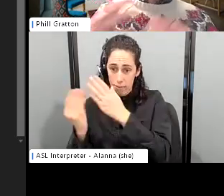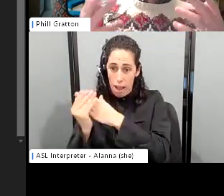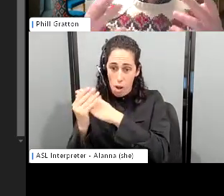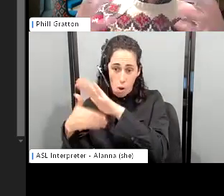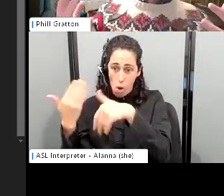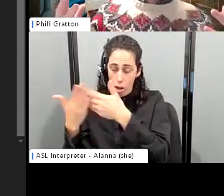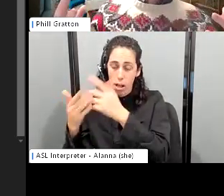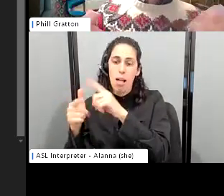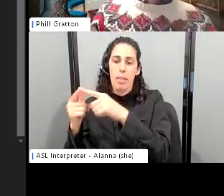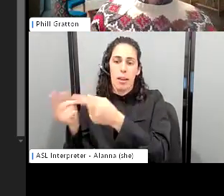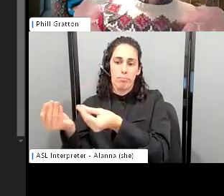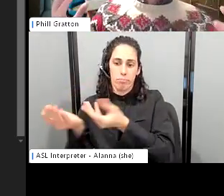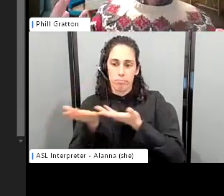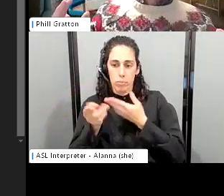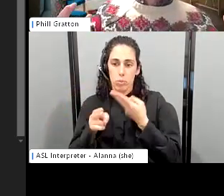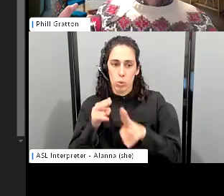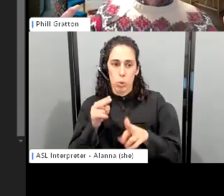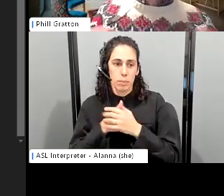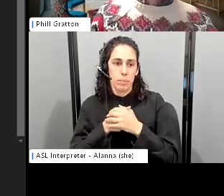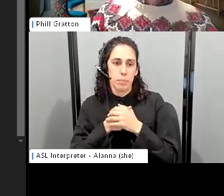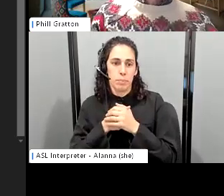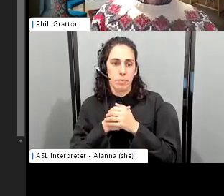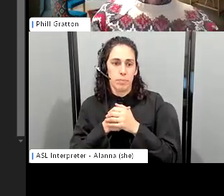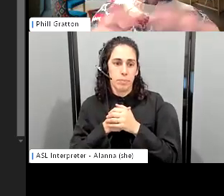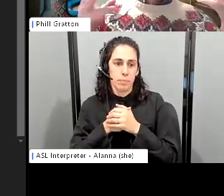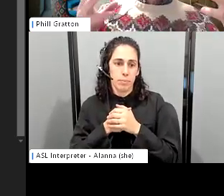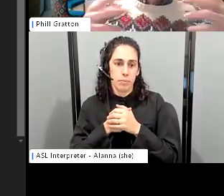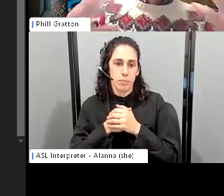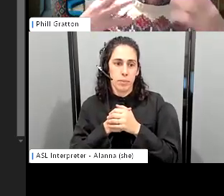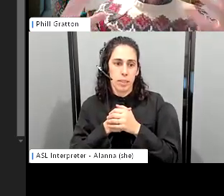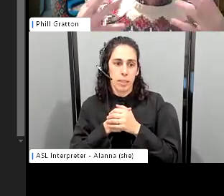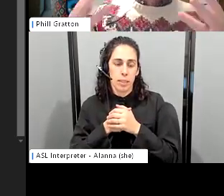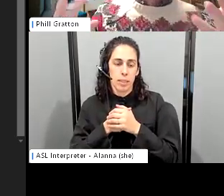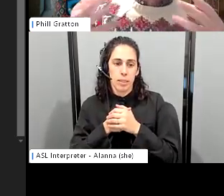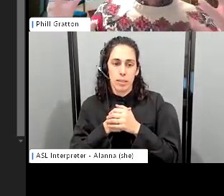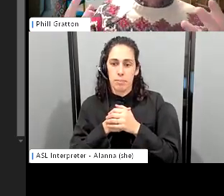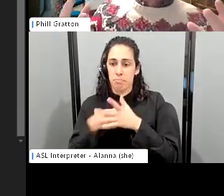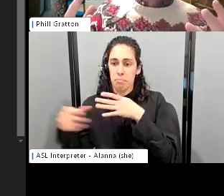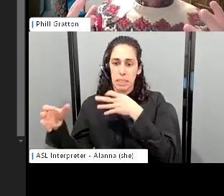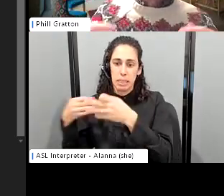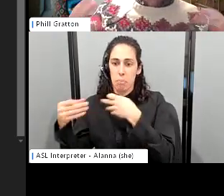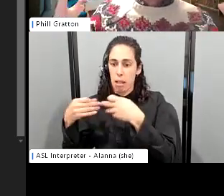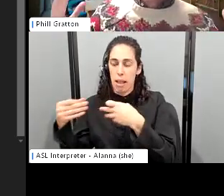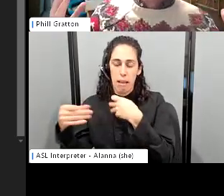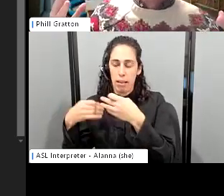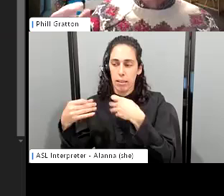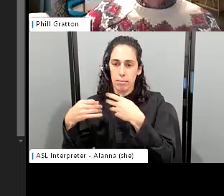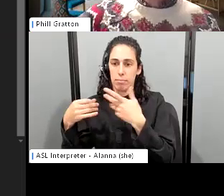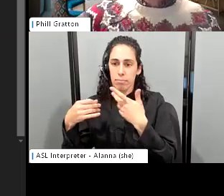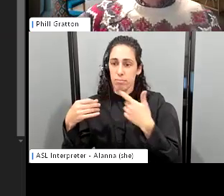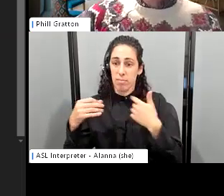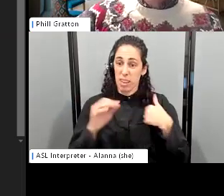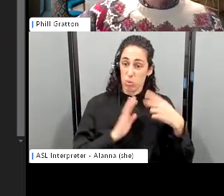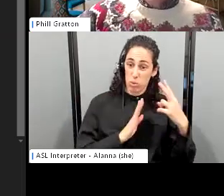you this, it's called Guide to Costing by the Treasury Board of Canada Secretariat, and it gives me a quick explanation of what the whole document is about. I don't even have to read